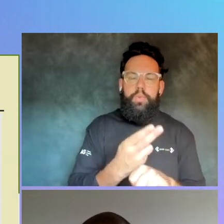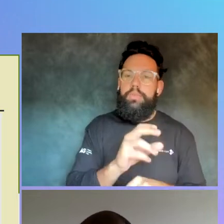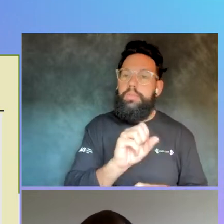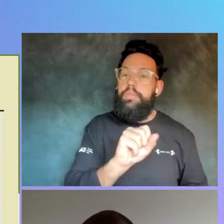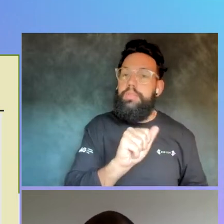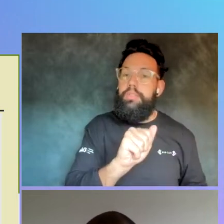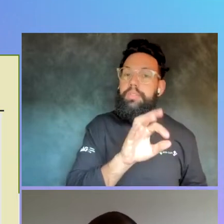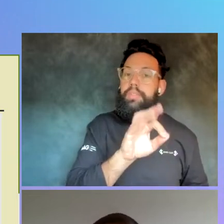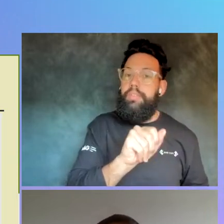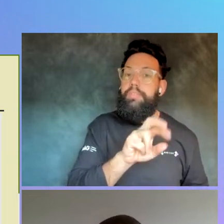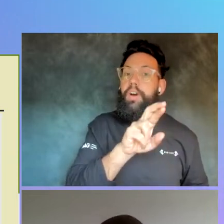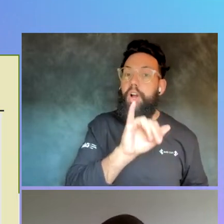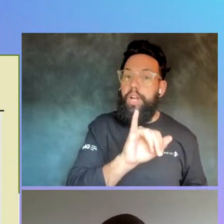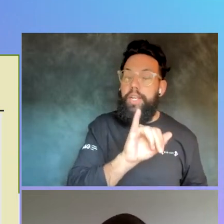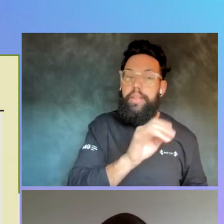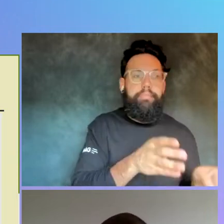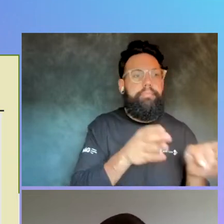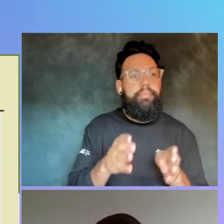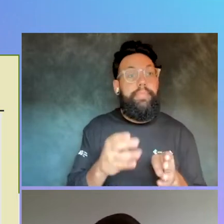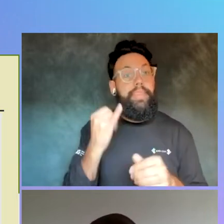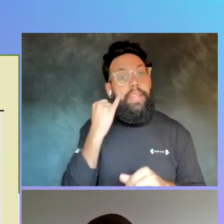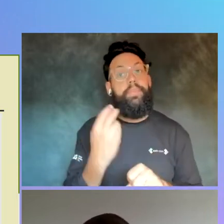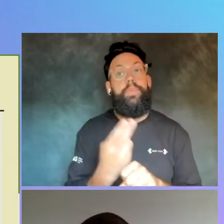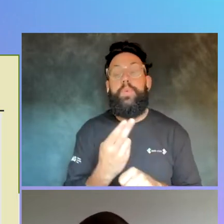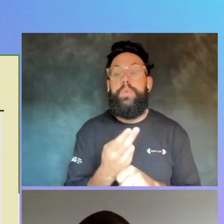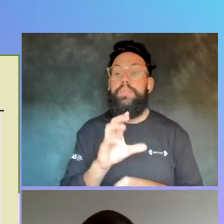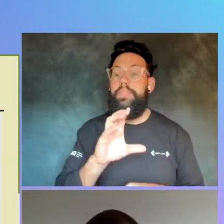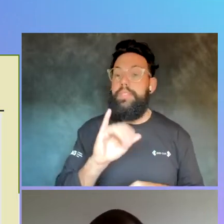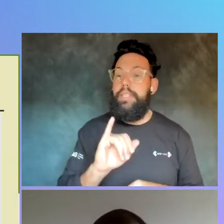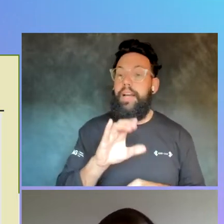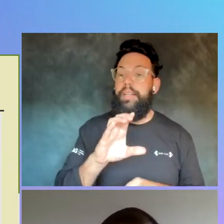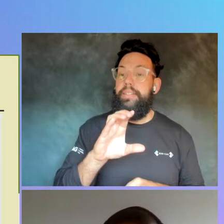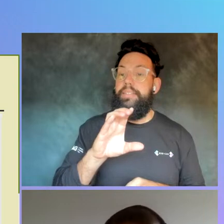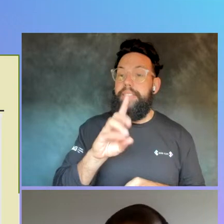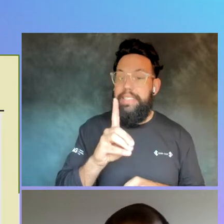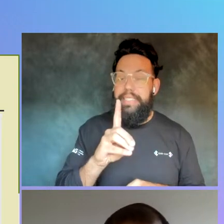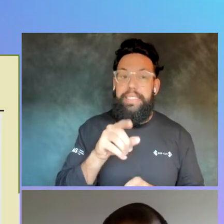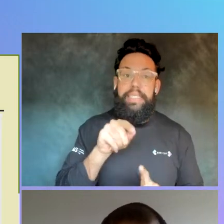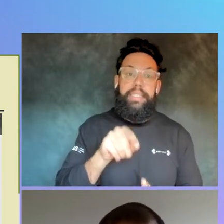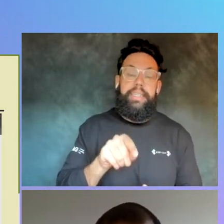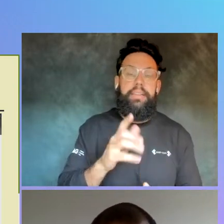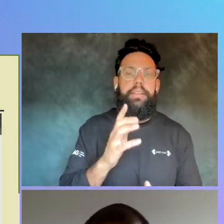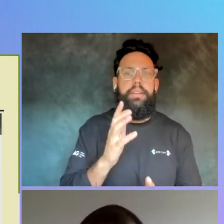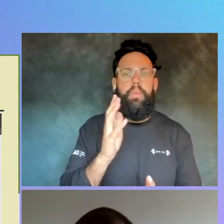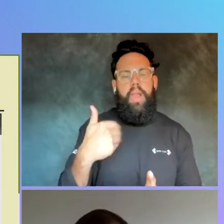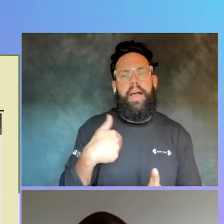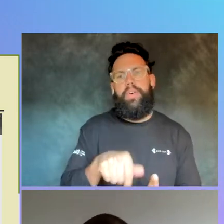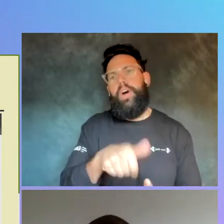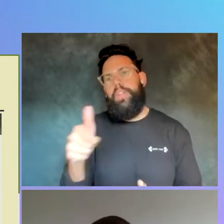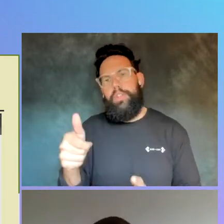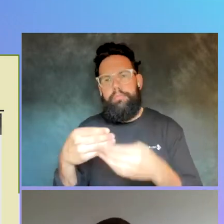a CI/CD solution, you would get different browsers listed as well.